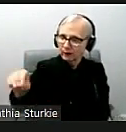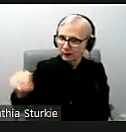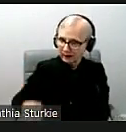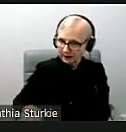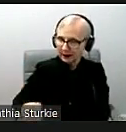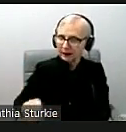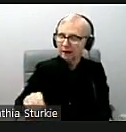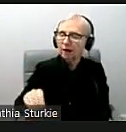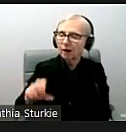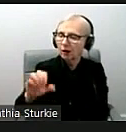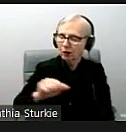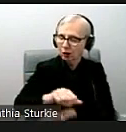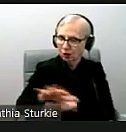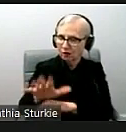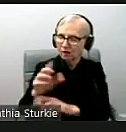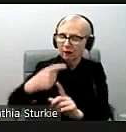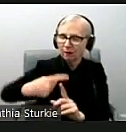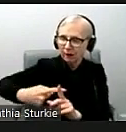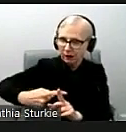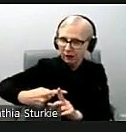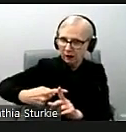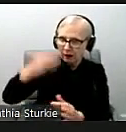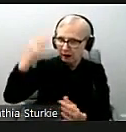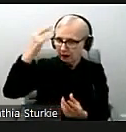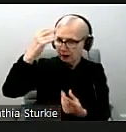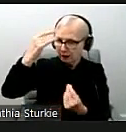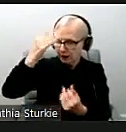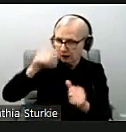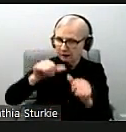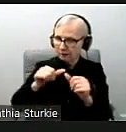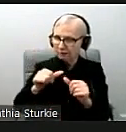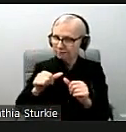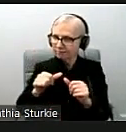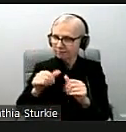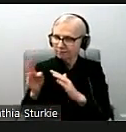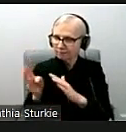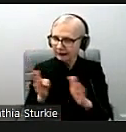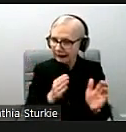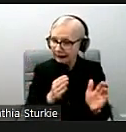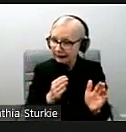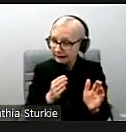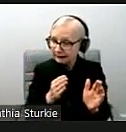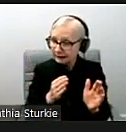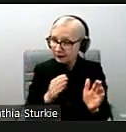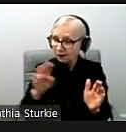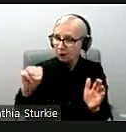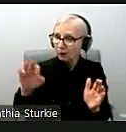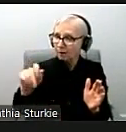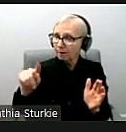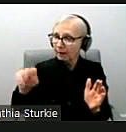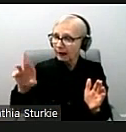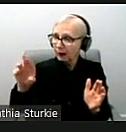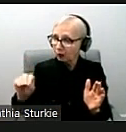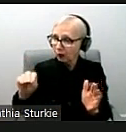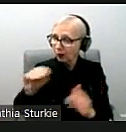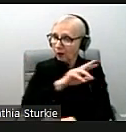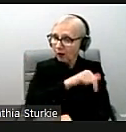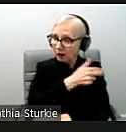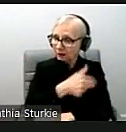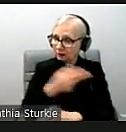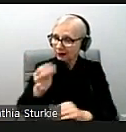COVID positive patients. Are you contemplating any contingency plans, particularly for metro area hospitals and